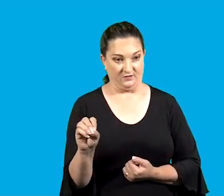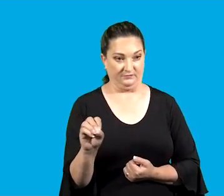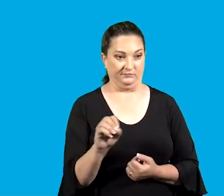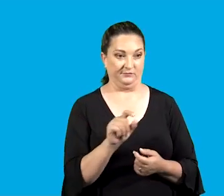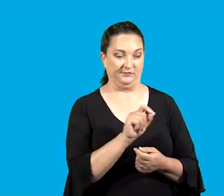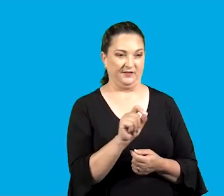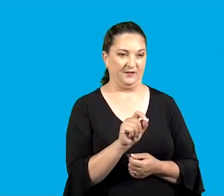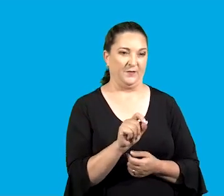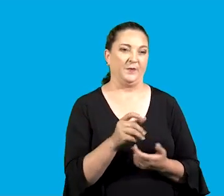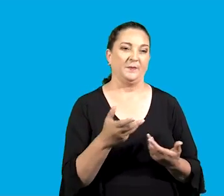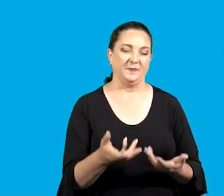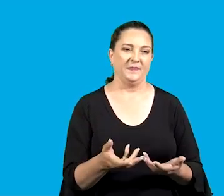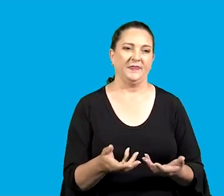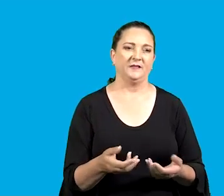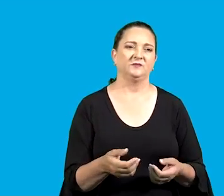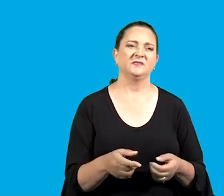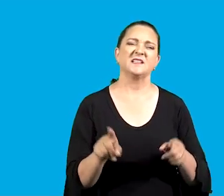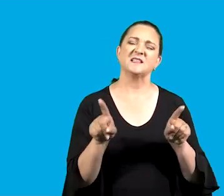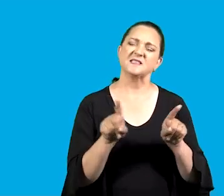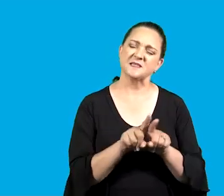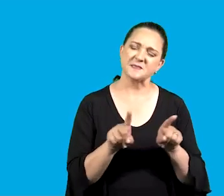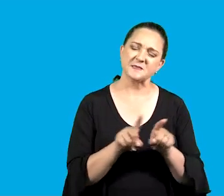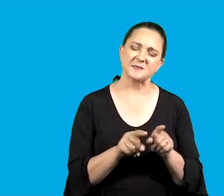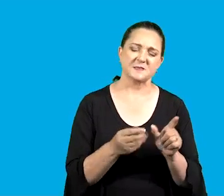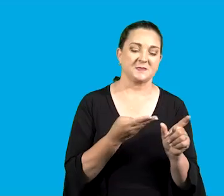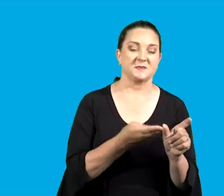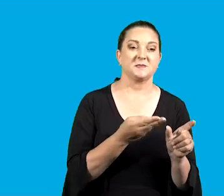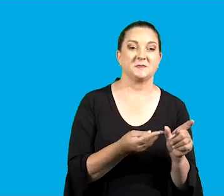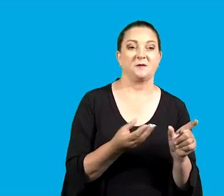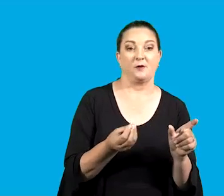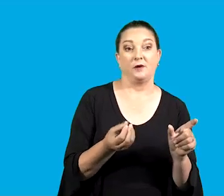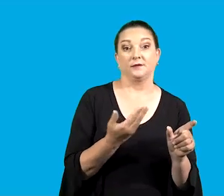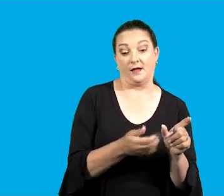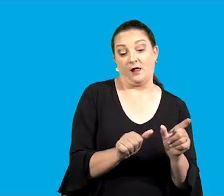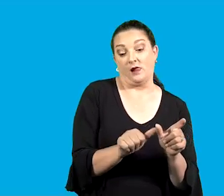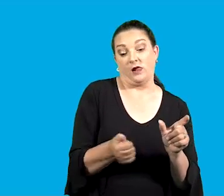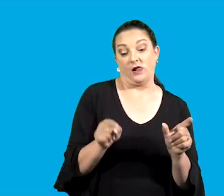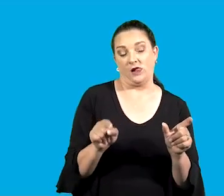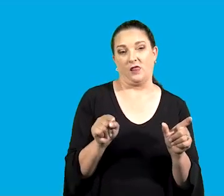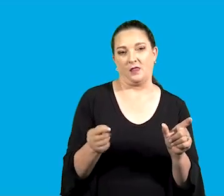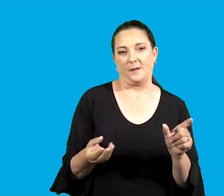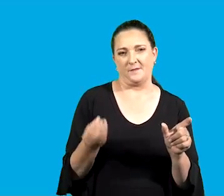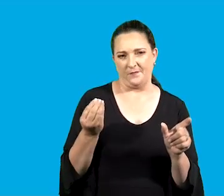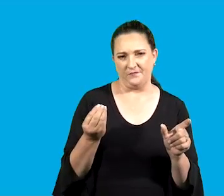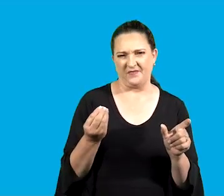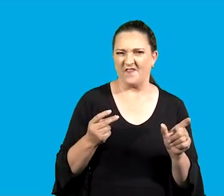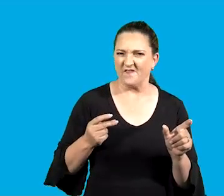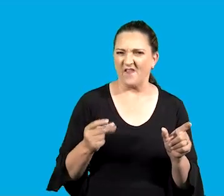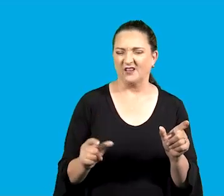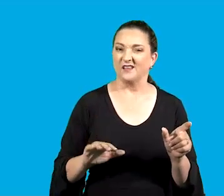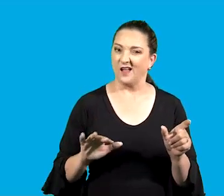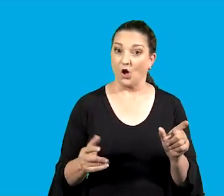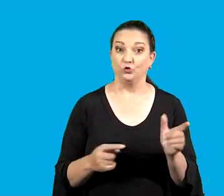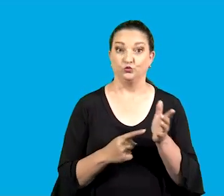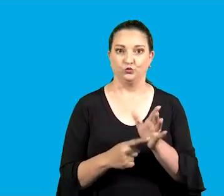1,687,500. Then, with that same figure, I can still get that one there. All right? So I'm showing you a trick how to be fast